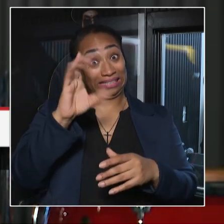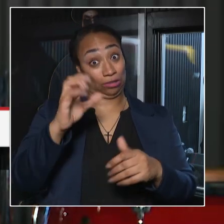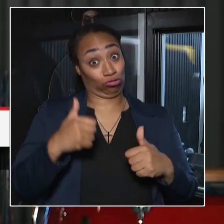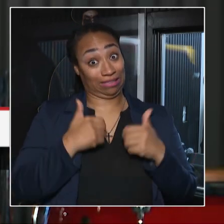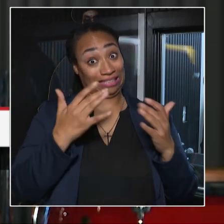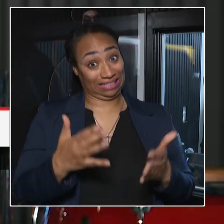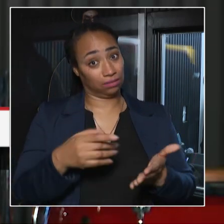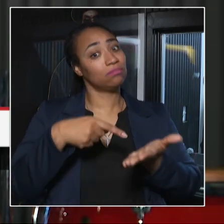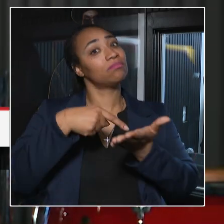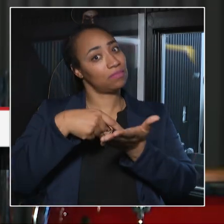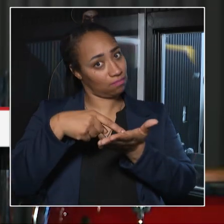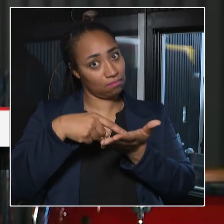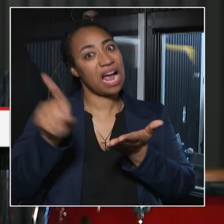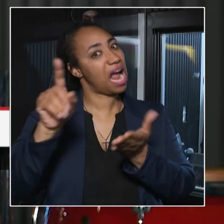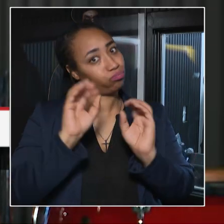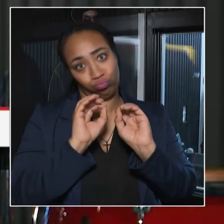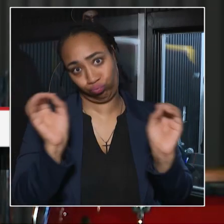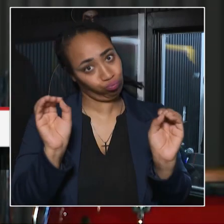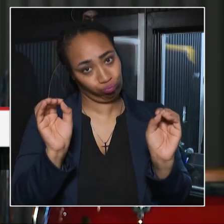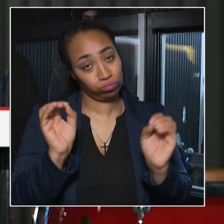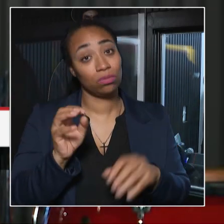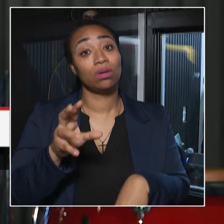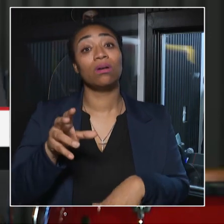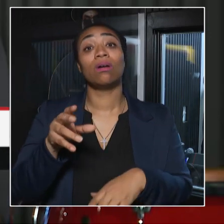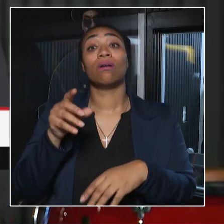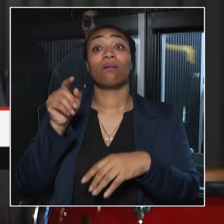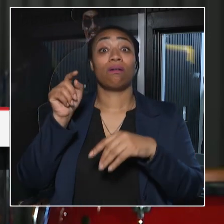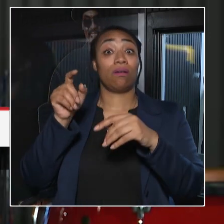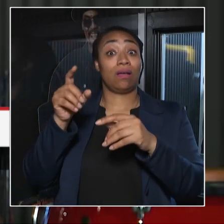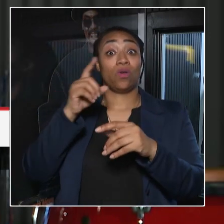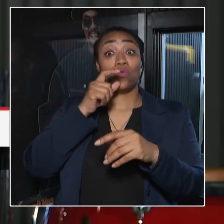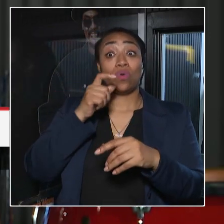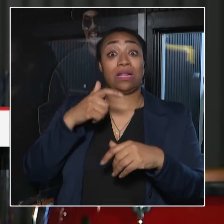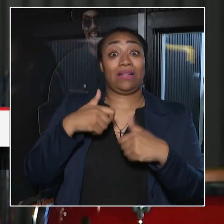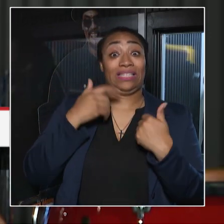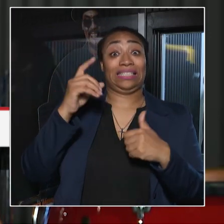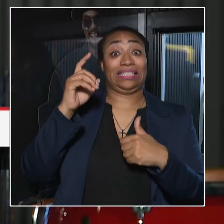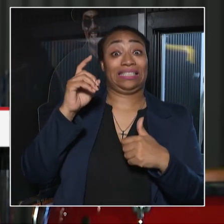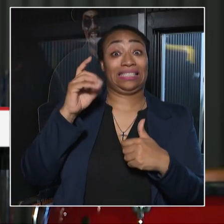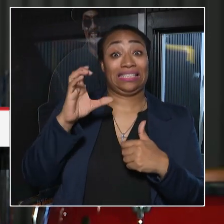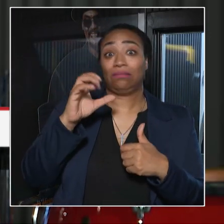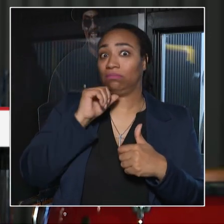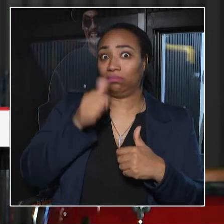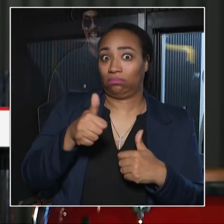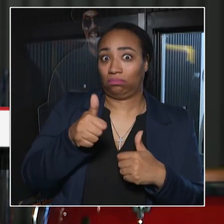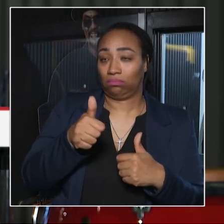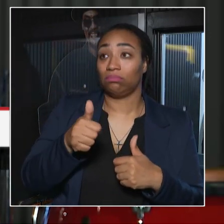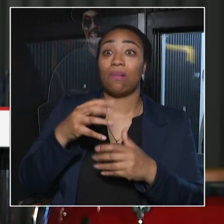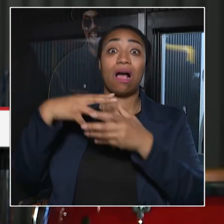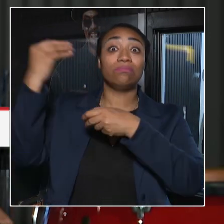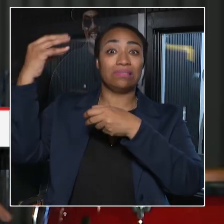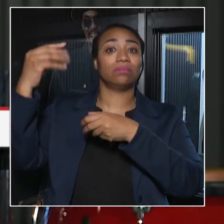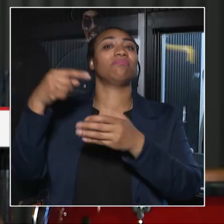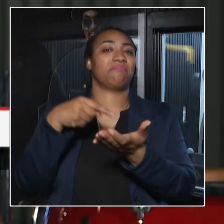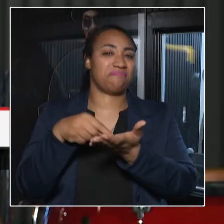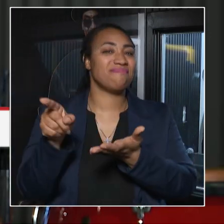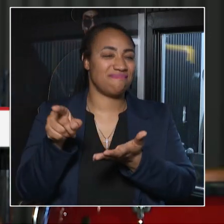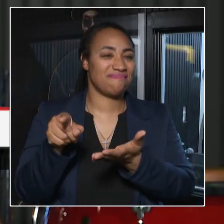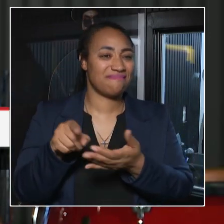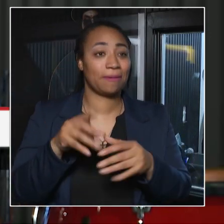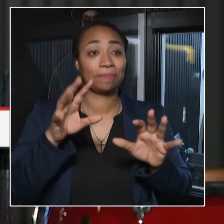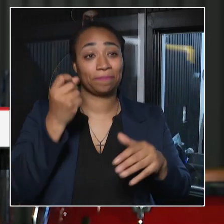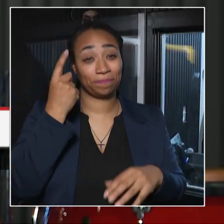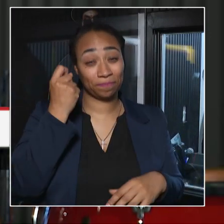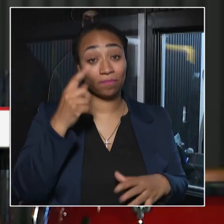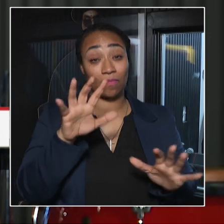costs. Yeah, it costs to manage a museum. These exhibits in here alone cost $500,000. All right? Yeah, it